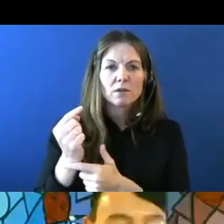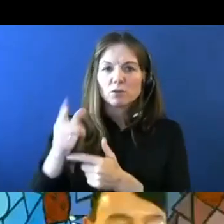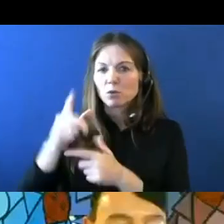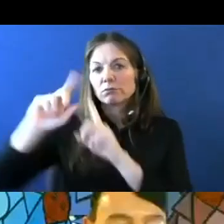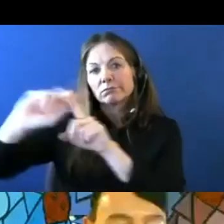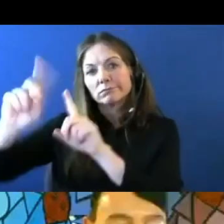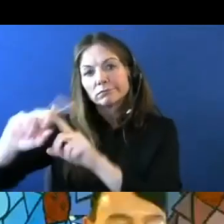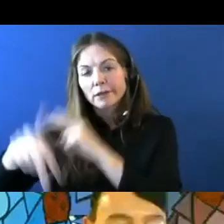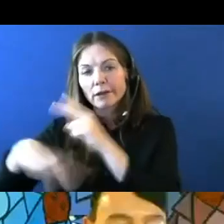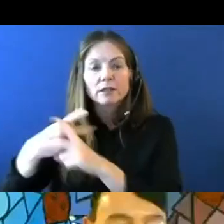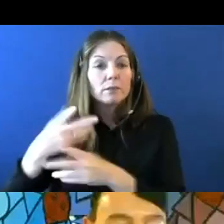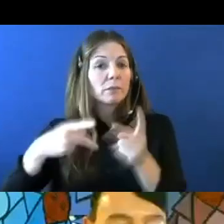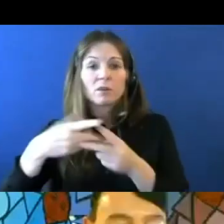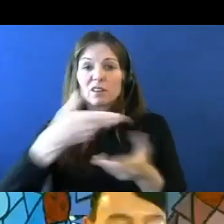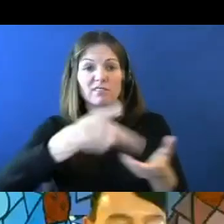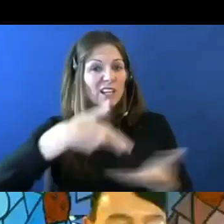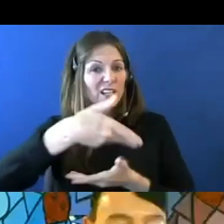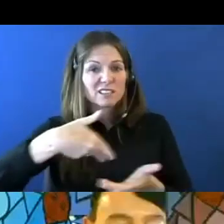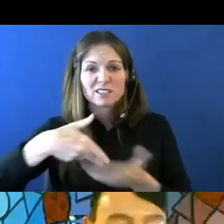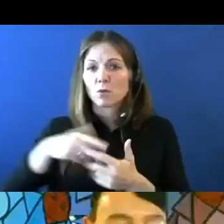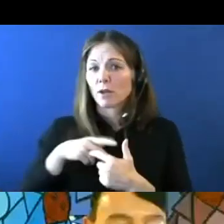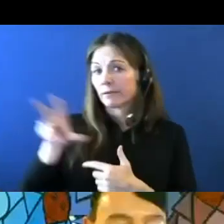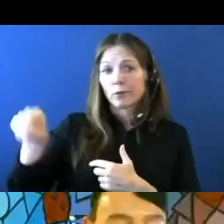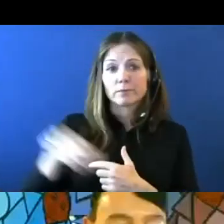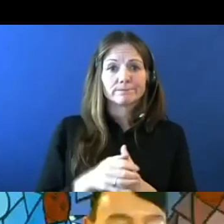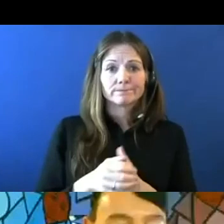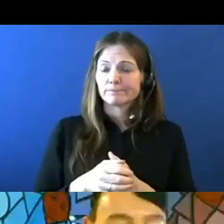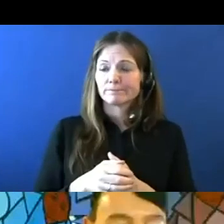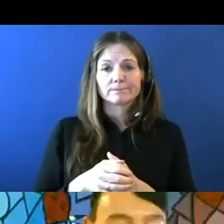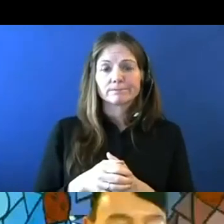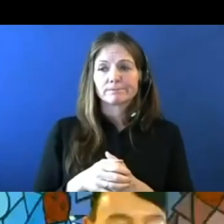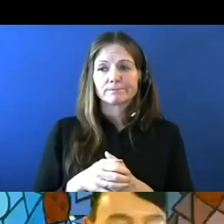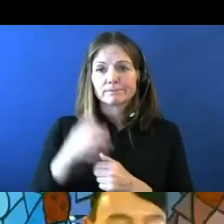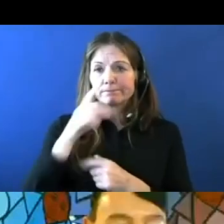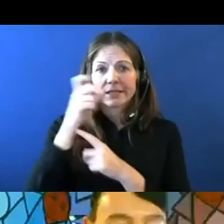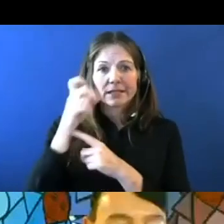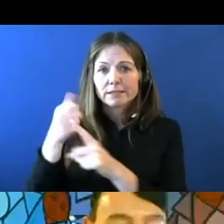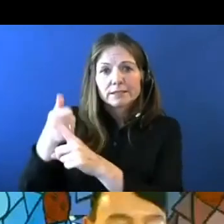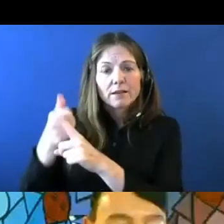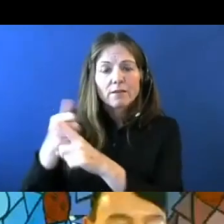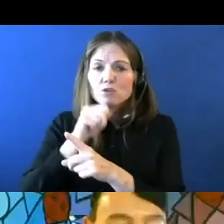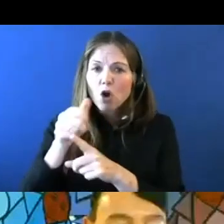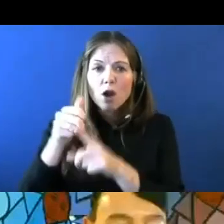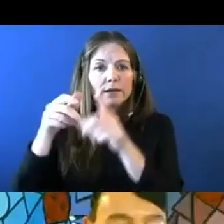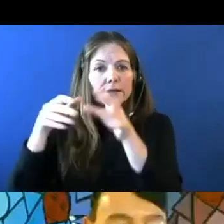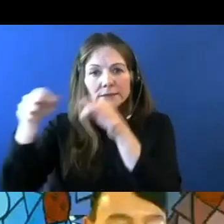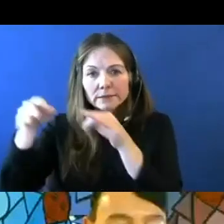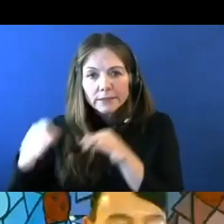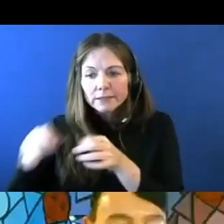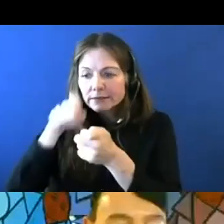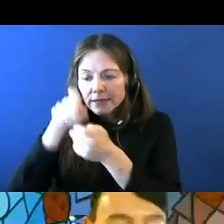of different research projects. But if it doesn't clearly define how it's going to improve the health